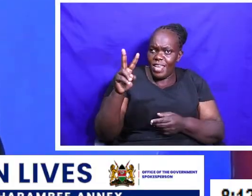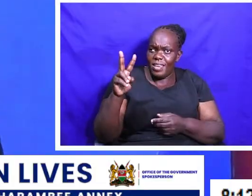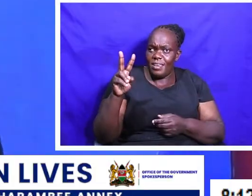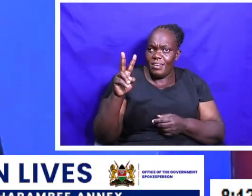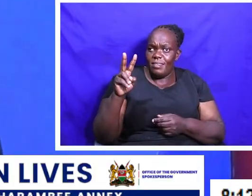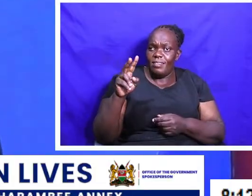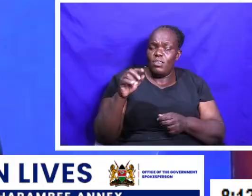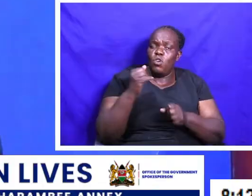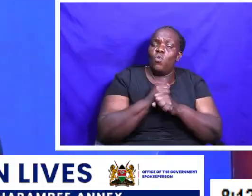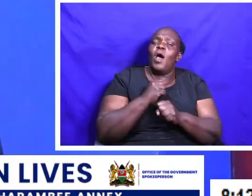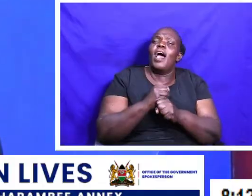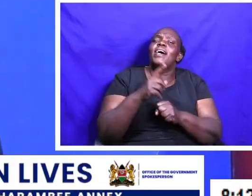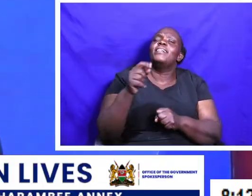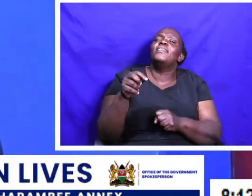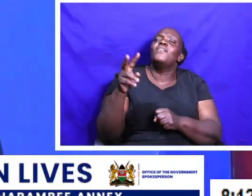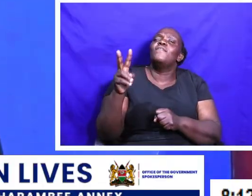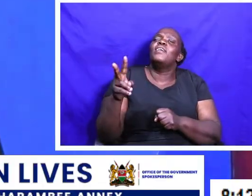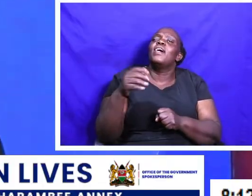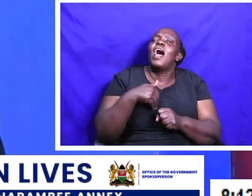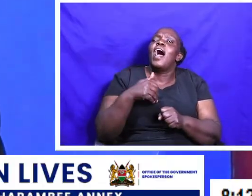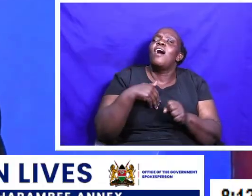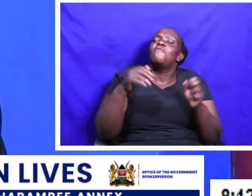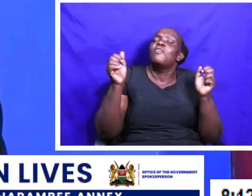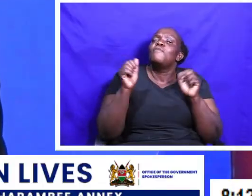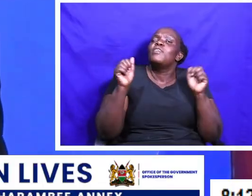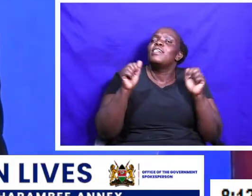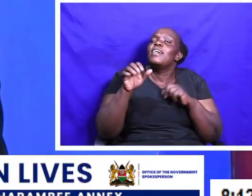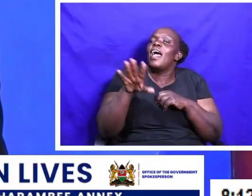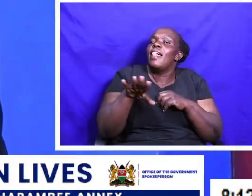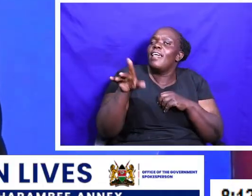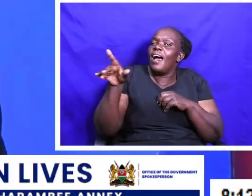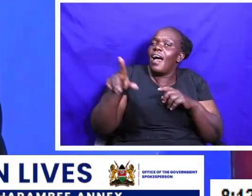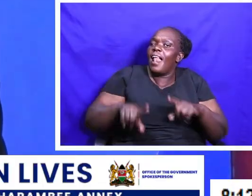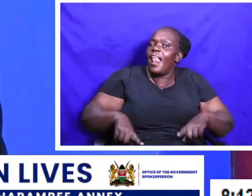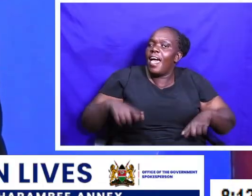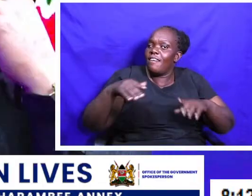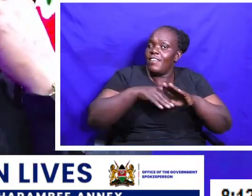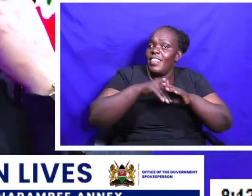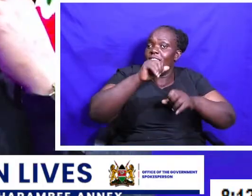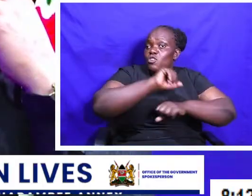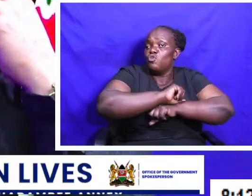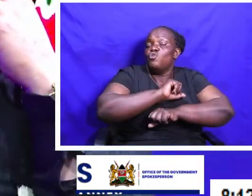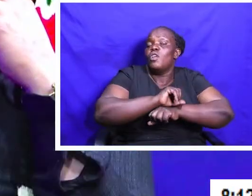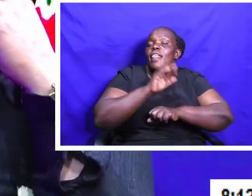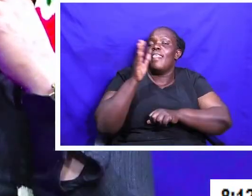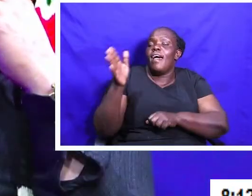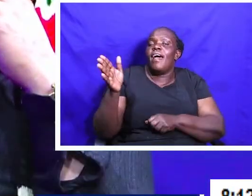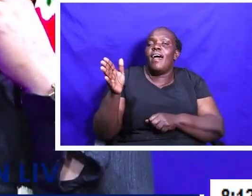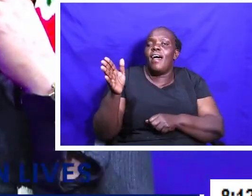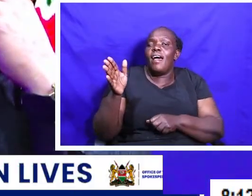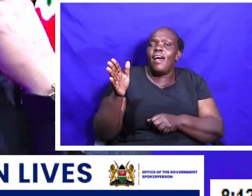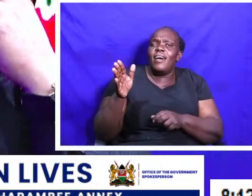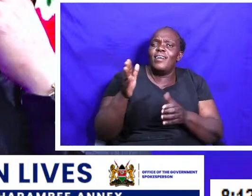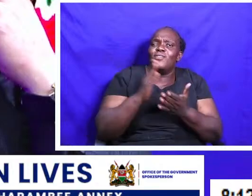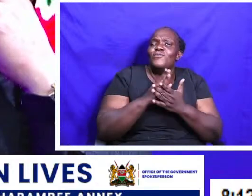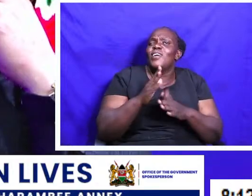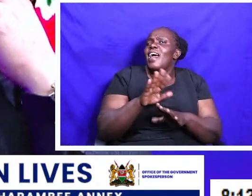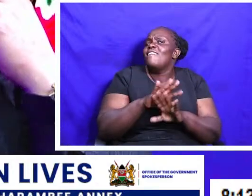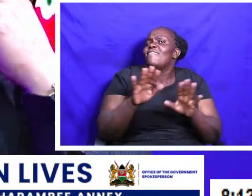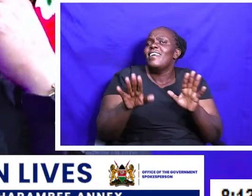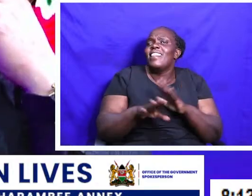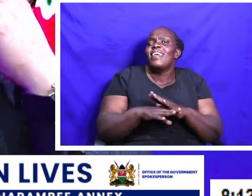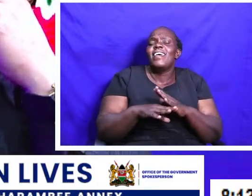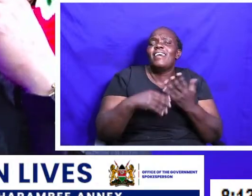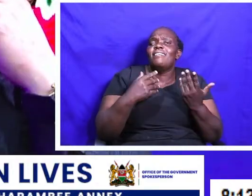TV, operating a television, or having a fridge, or lights in the school, even the school that was there. All those things we take